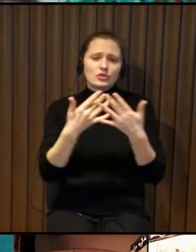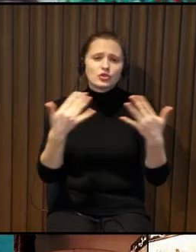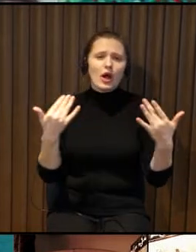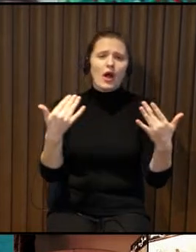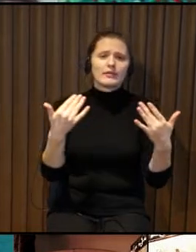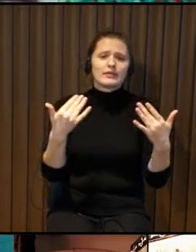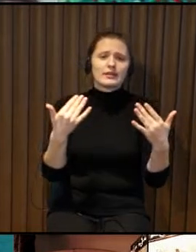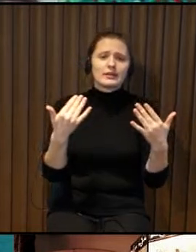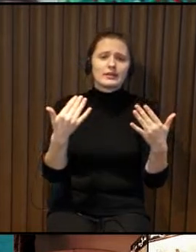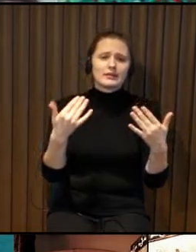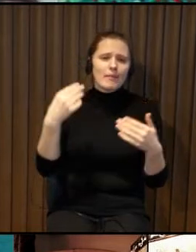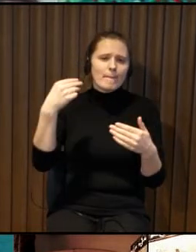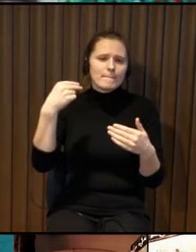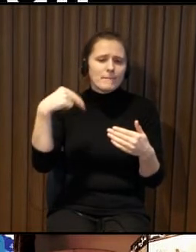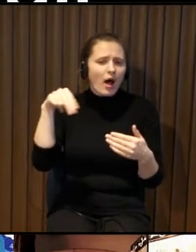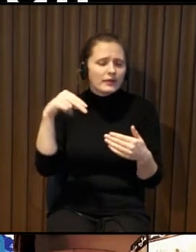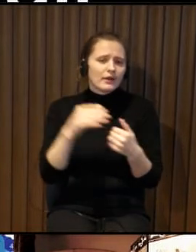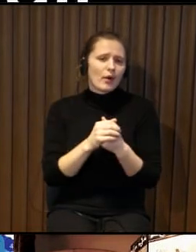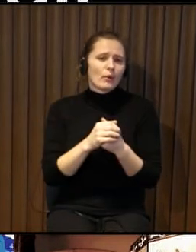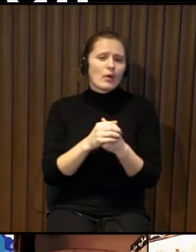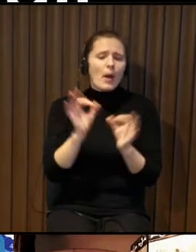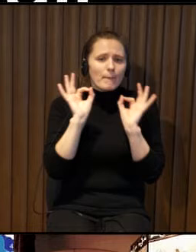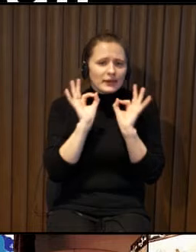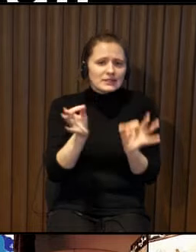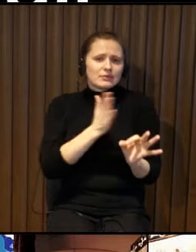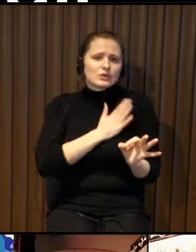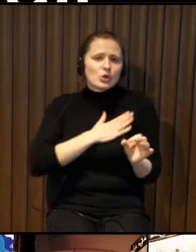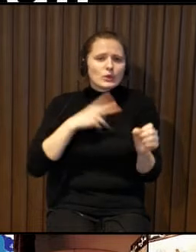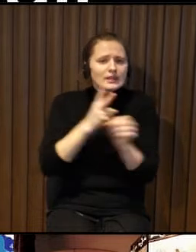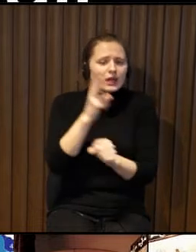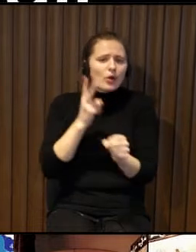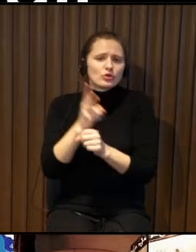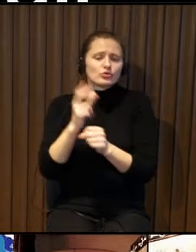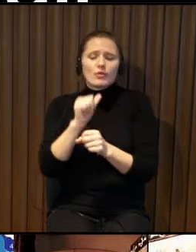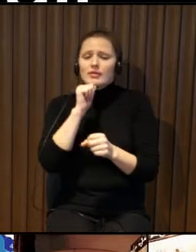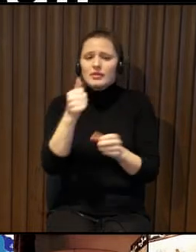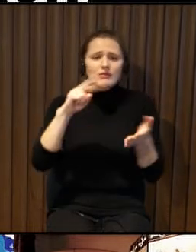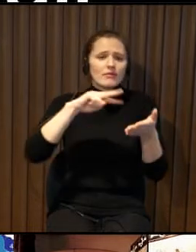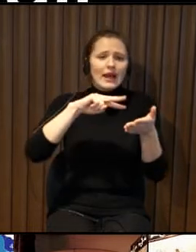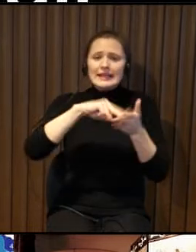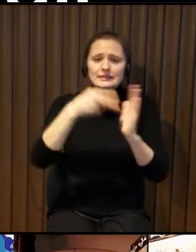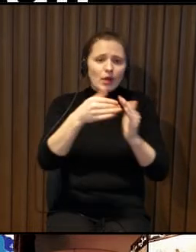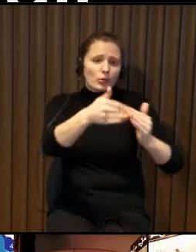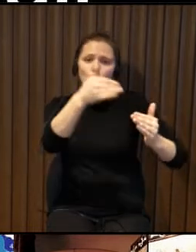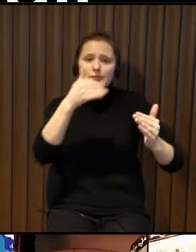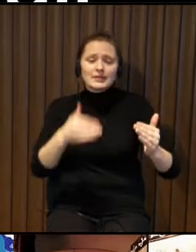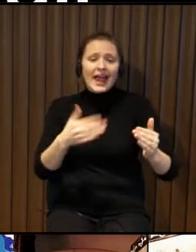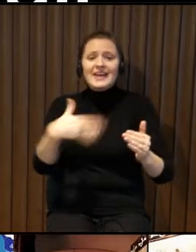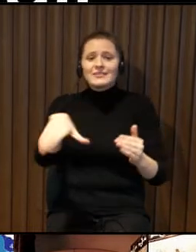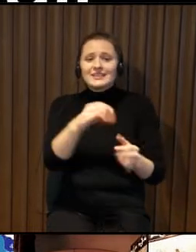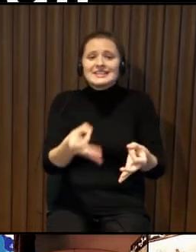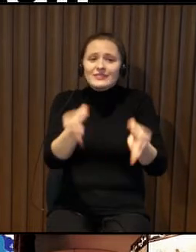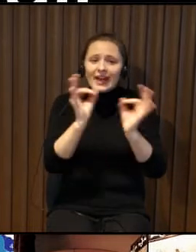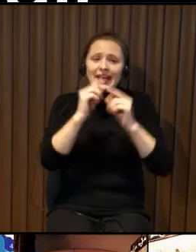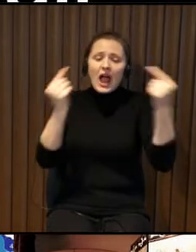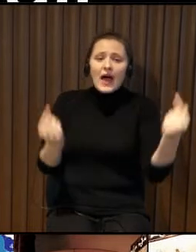to careful planning or engineering. The most important lesson of the pandemic is that none of